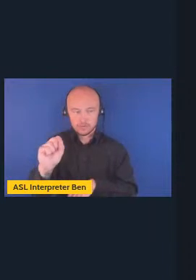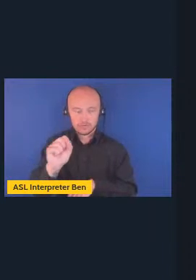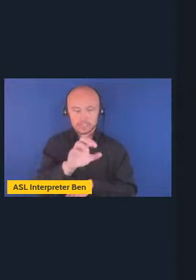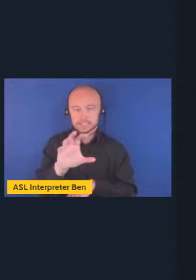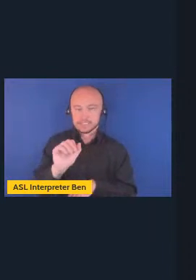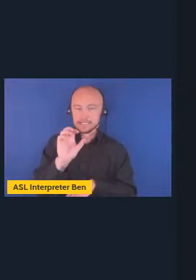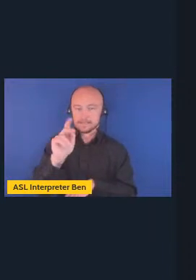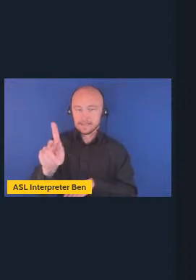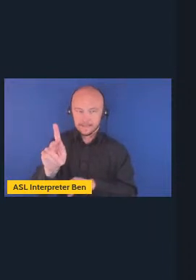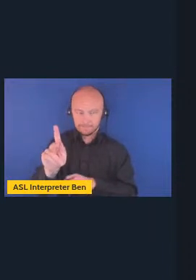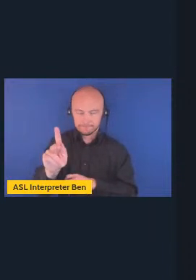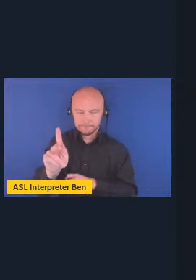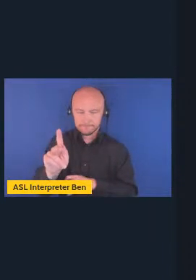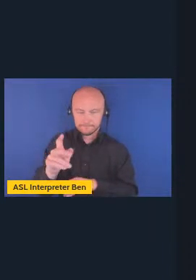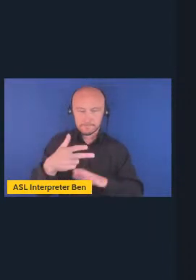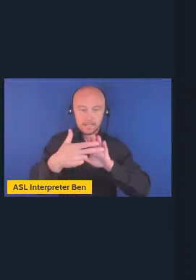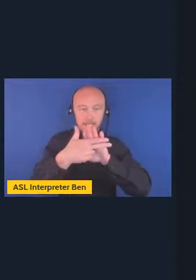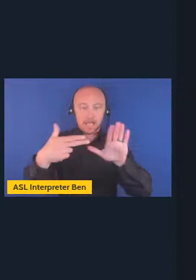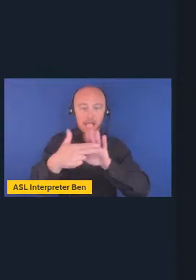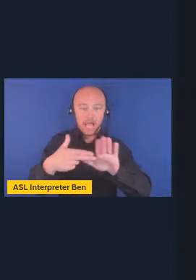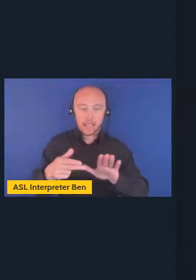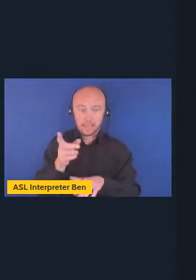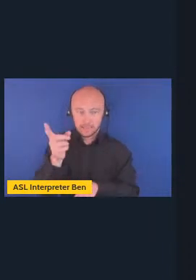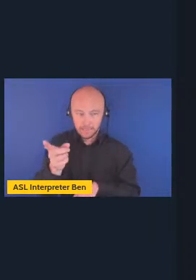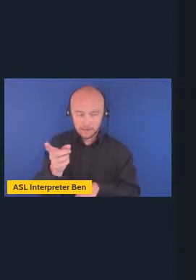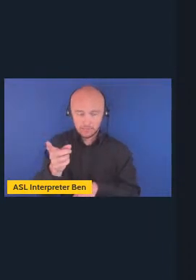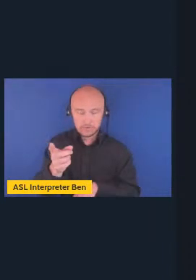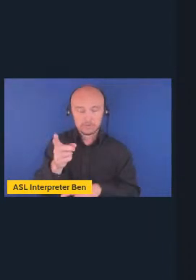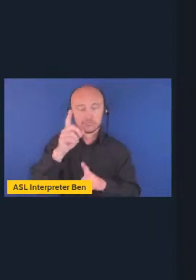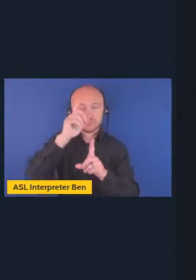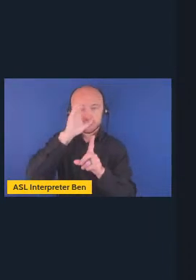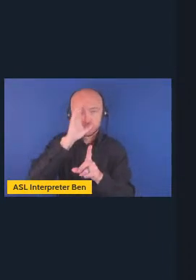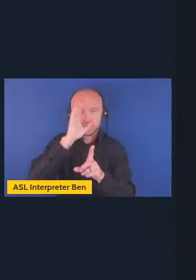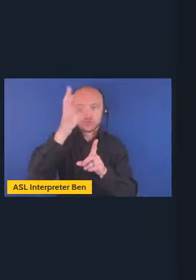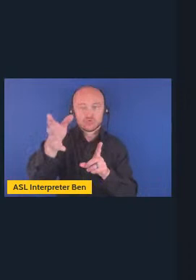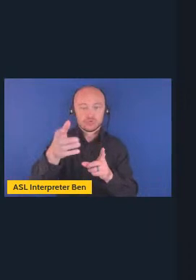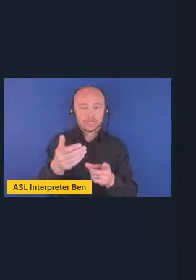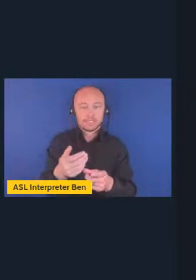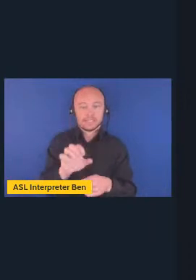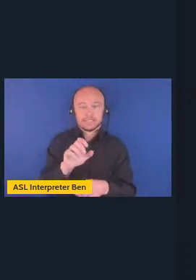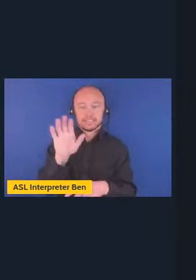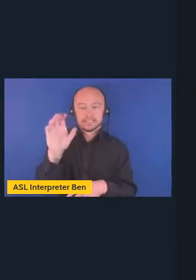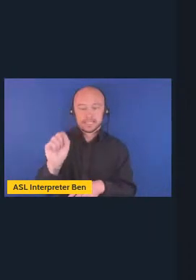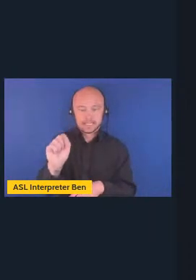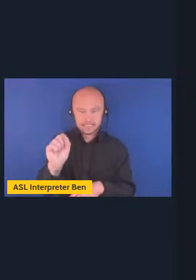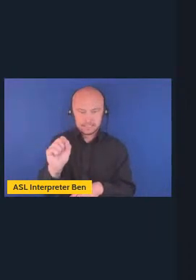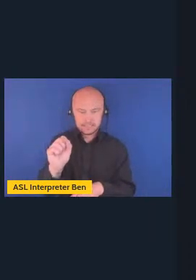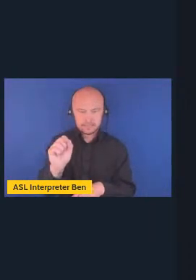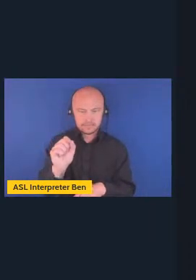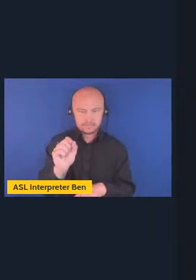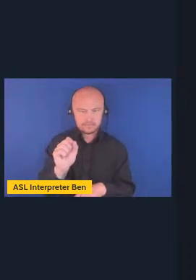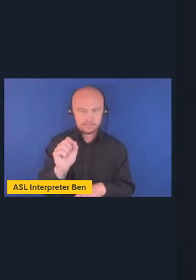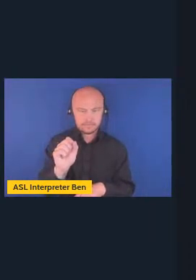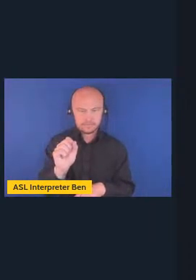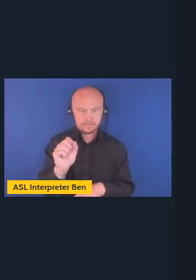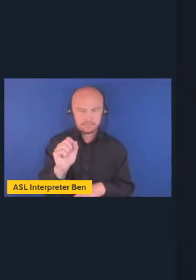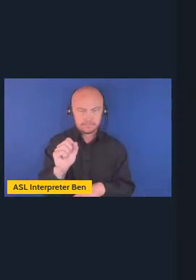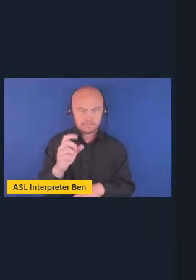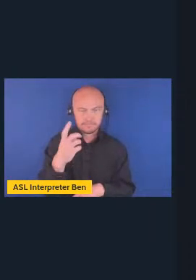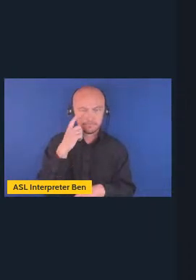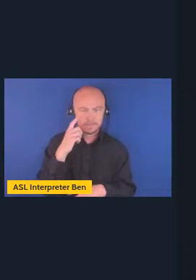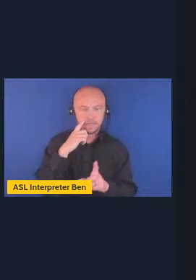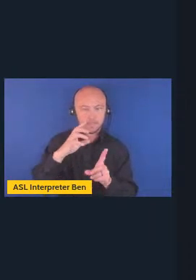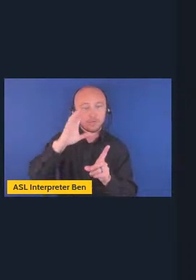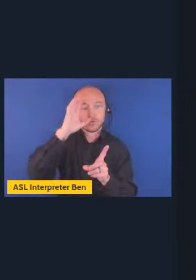TypeScript. Highlighted one will create ECS Anywhere infra stack, which will